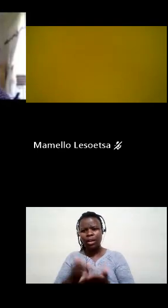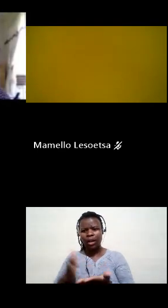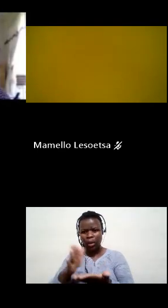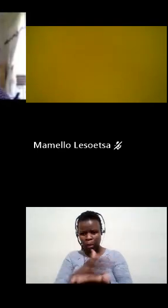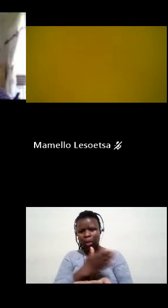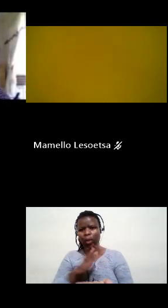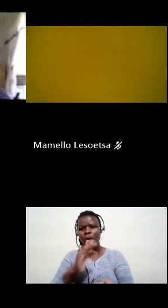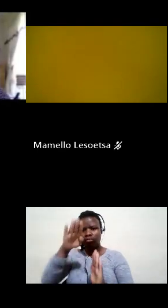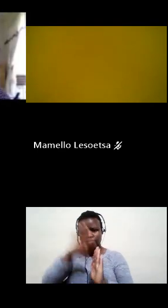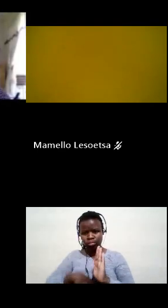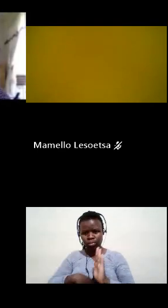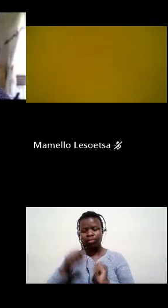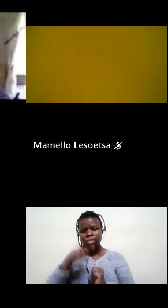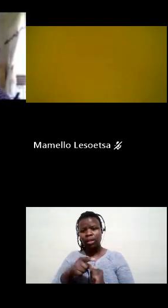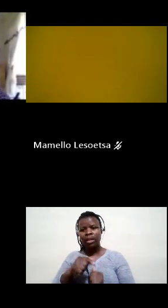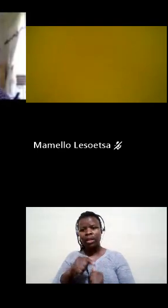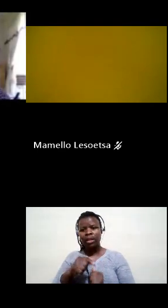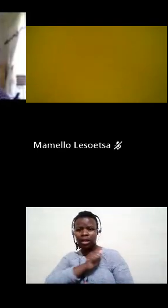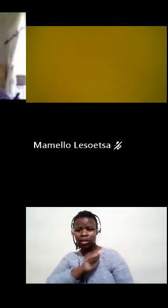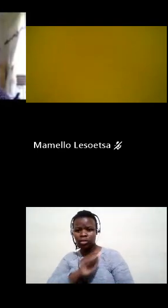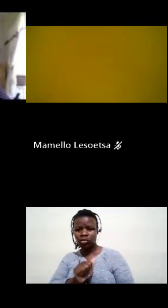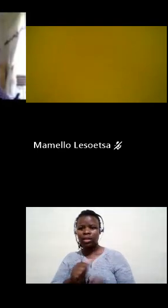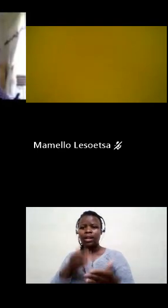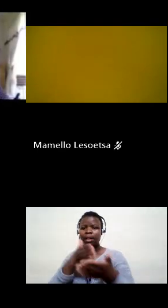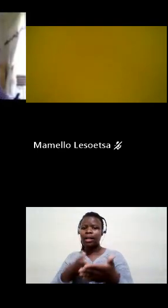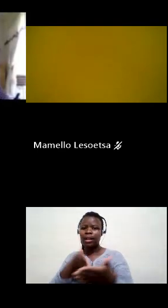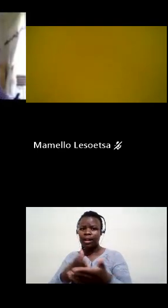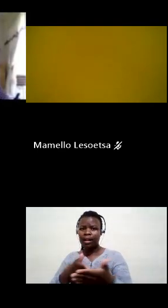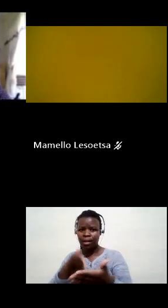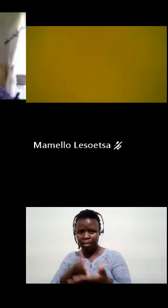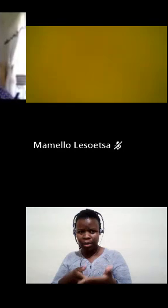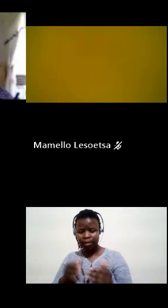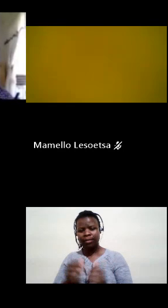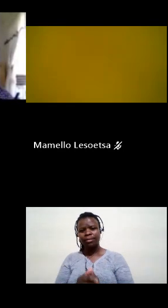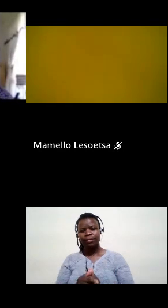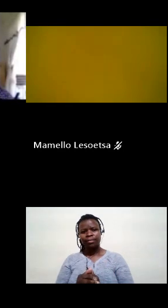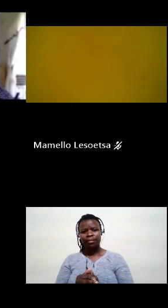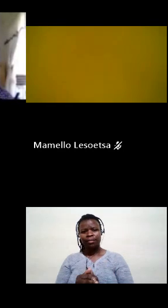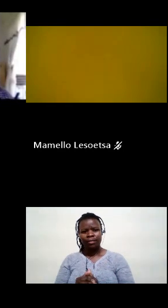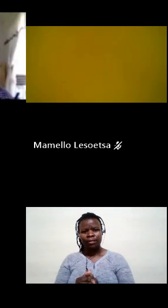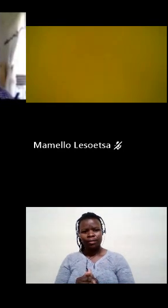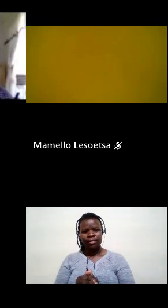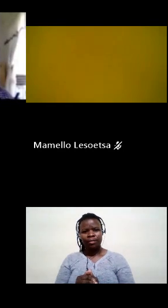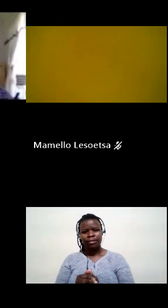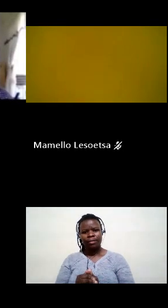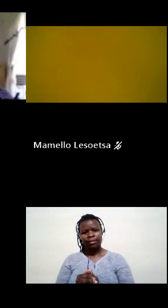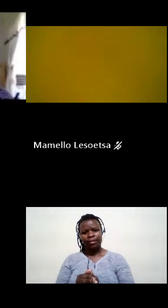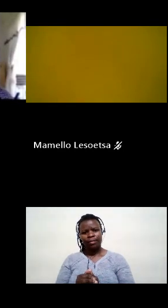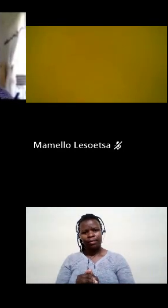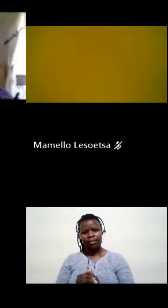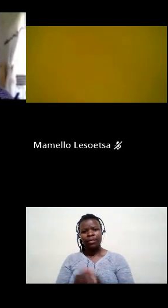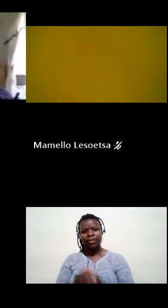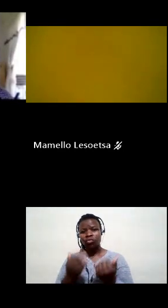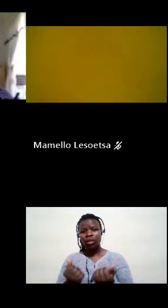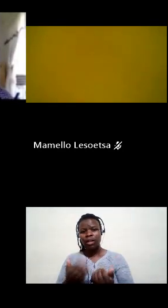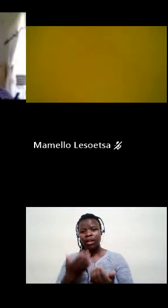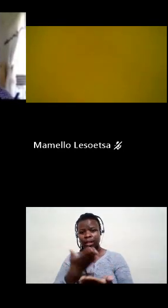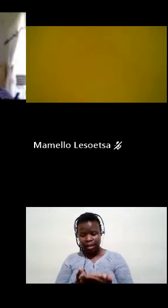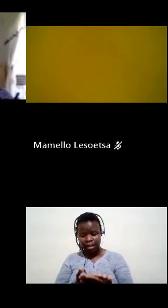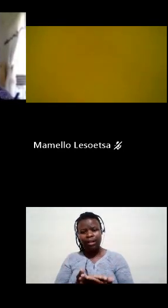Sorry, yeah, the presentation says altitudinal, but definitely a typo, attitudinal. So when the